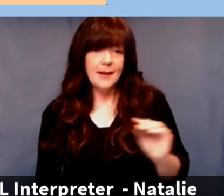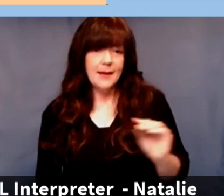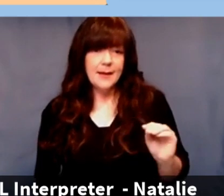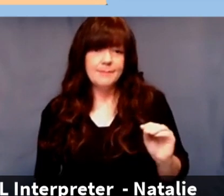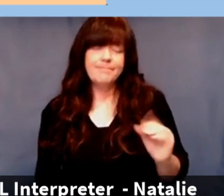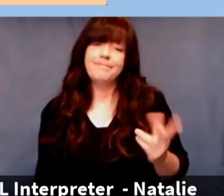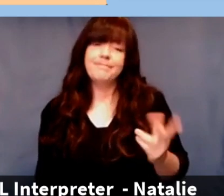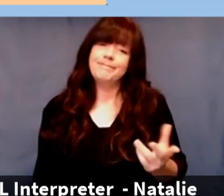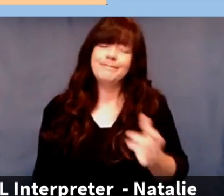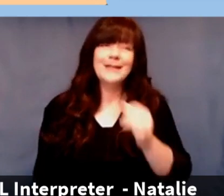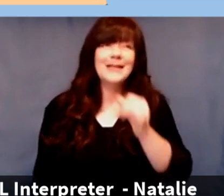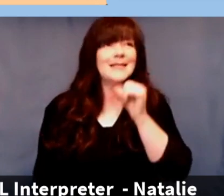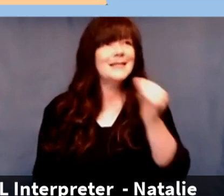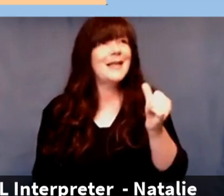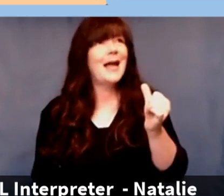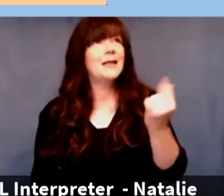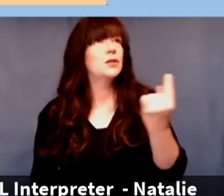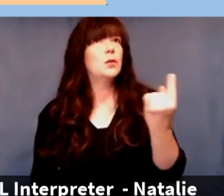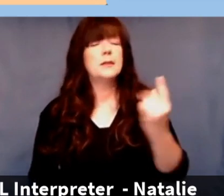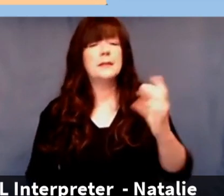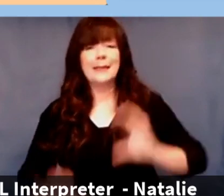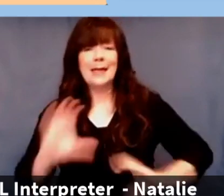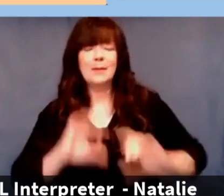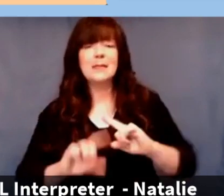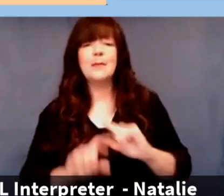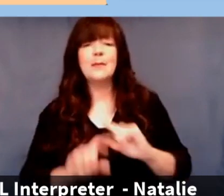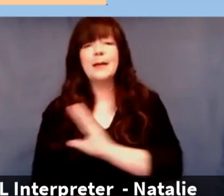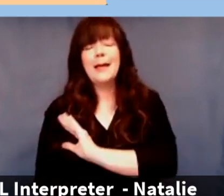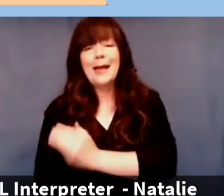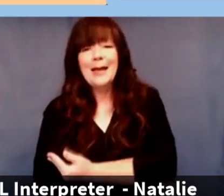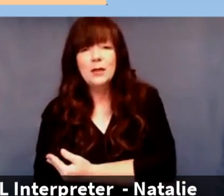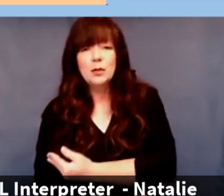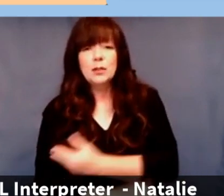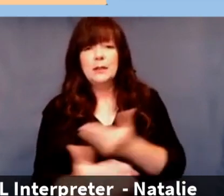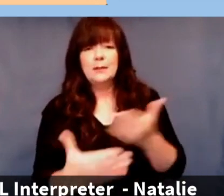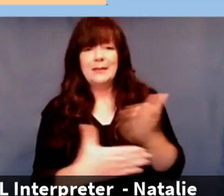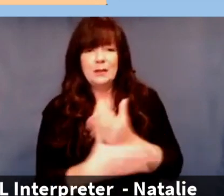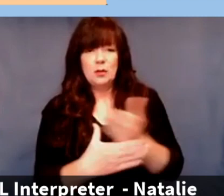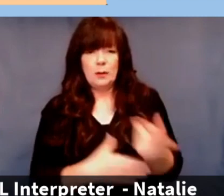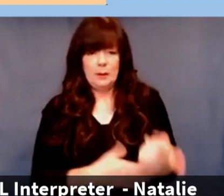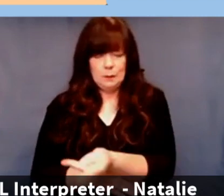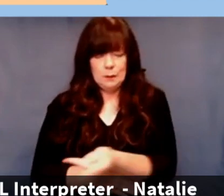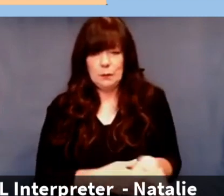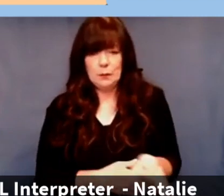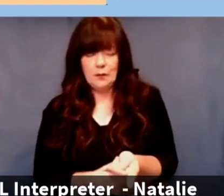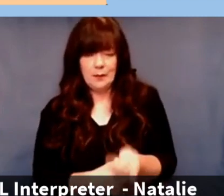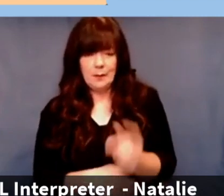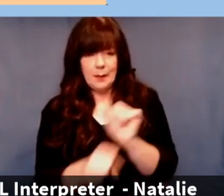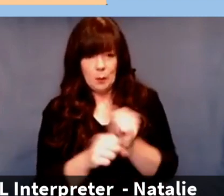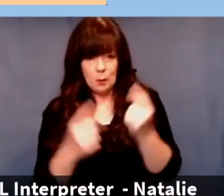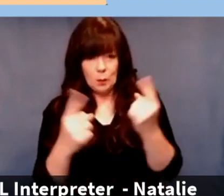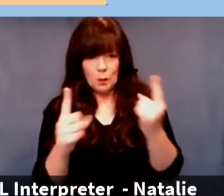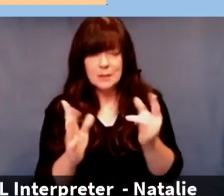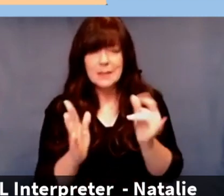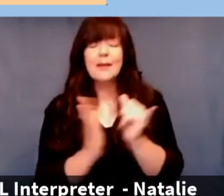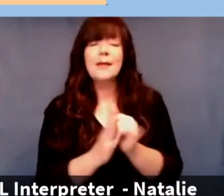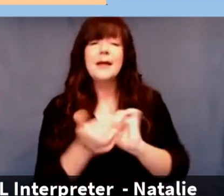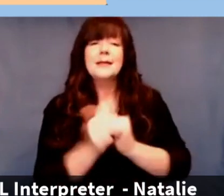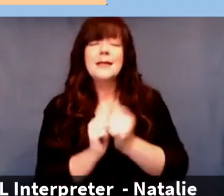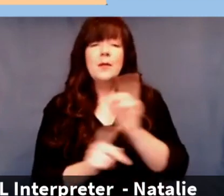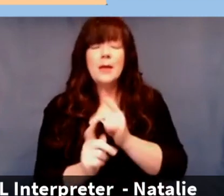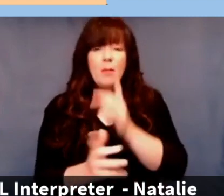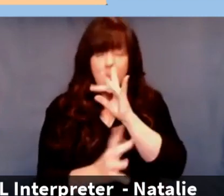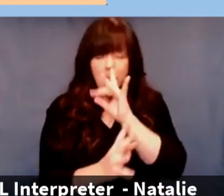it's not just chemistry, it's just energy between them. It's just, like, some sort of energy that works, and that's how people stay captivated and stay watching.